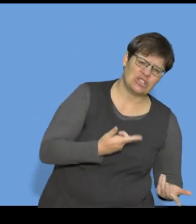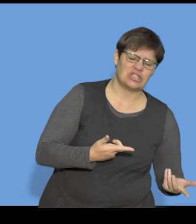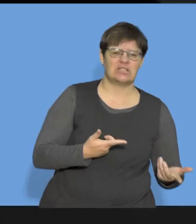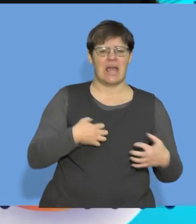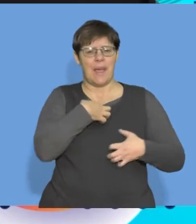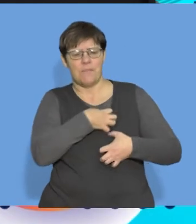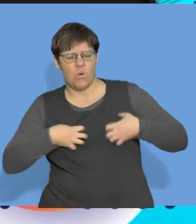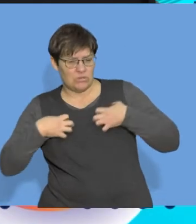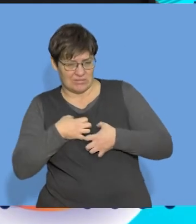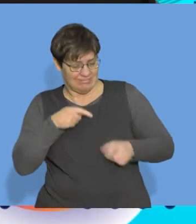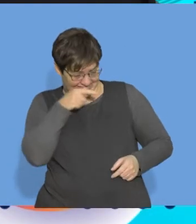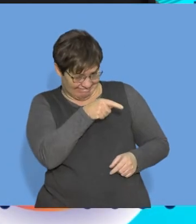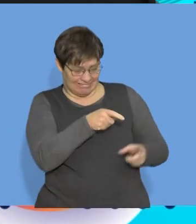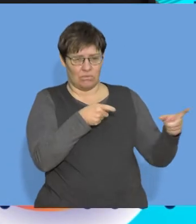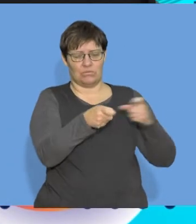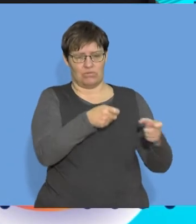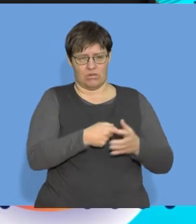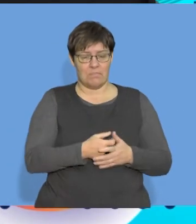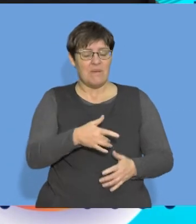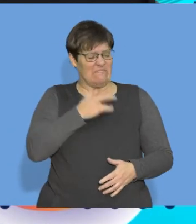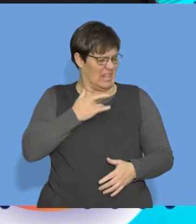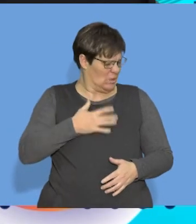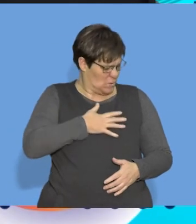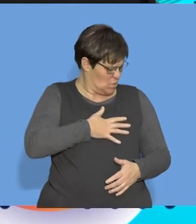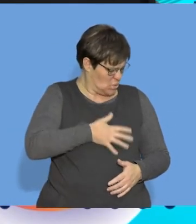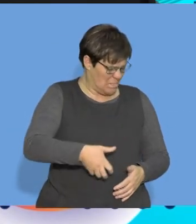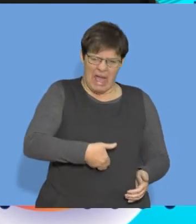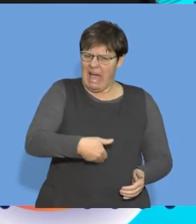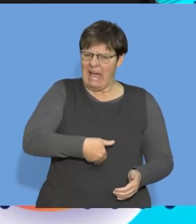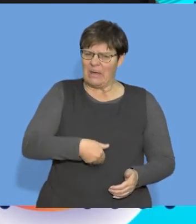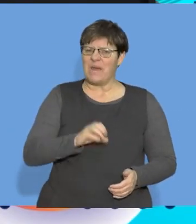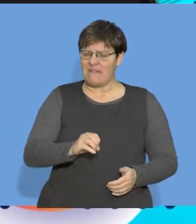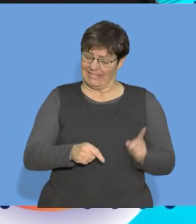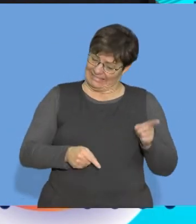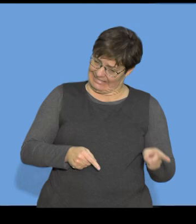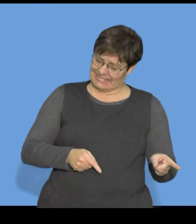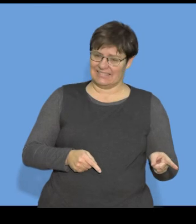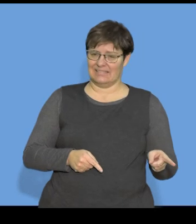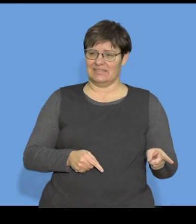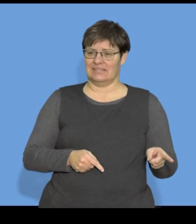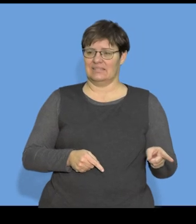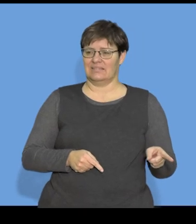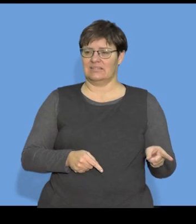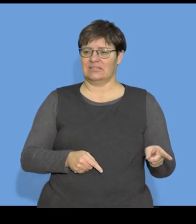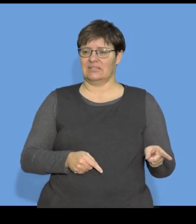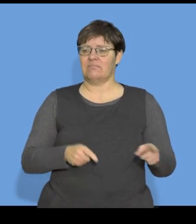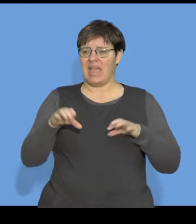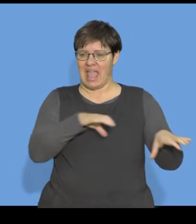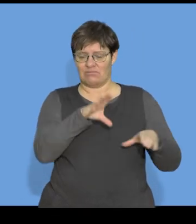feel, when you feel hungry, you should know that is the hypothalamus that is in